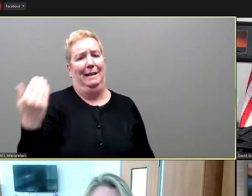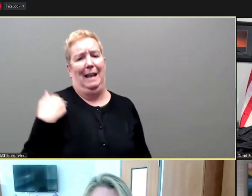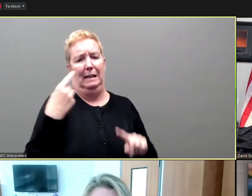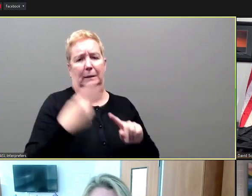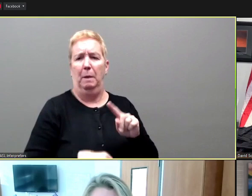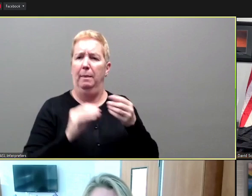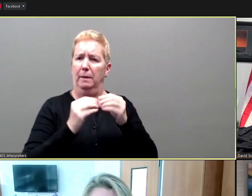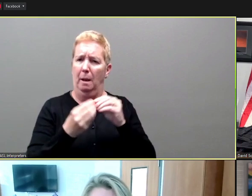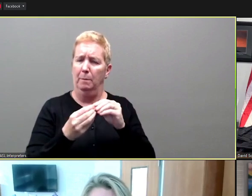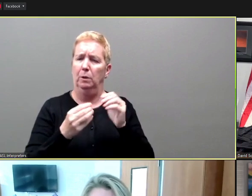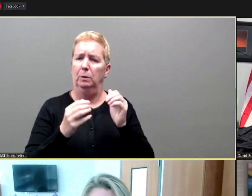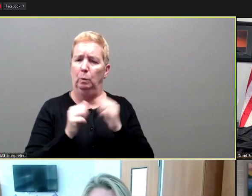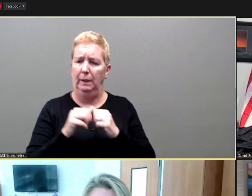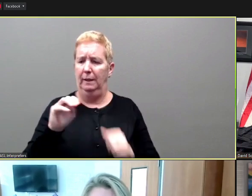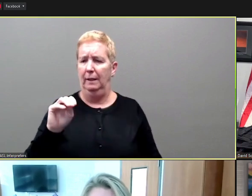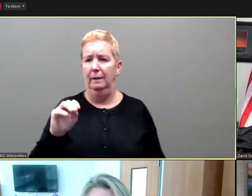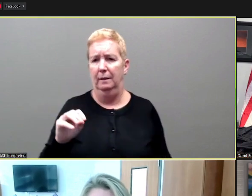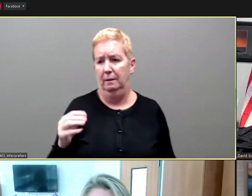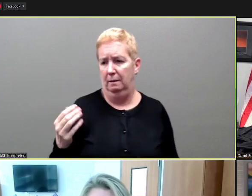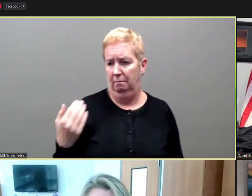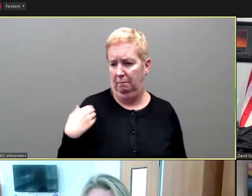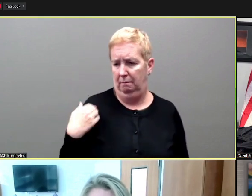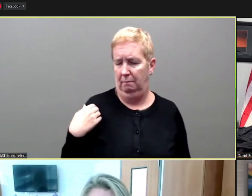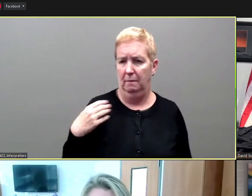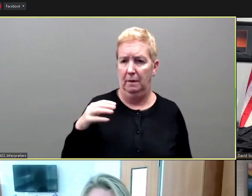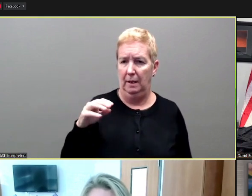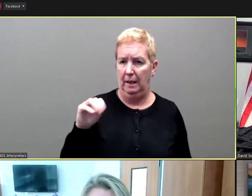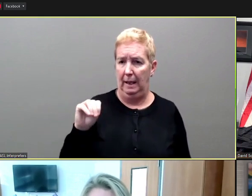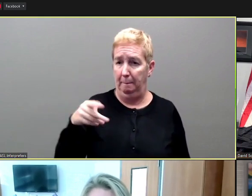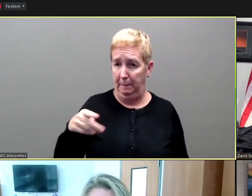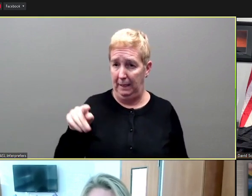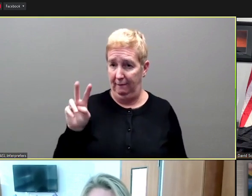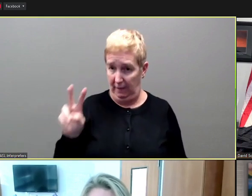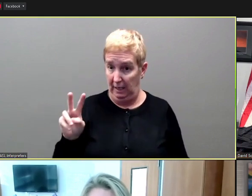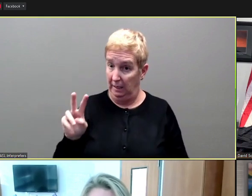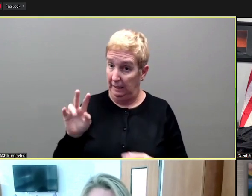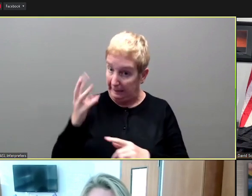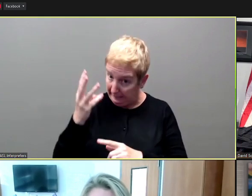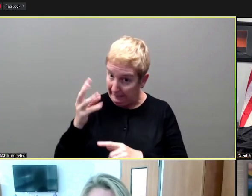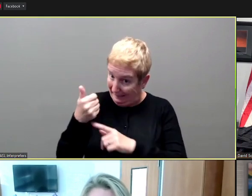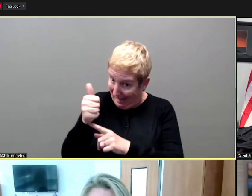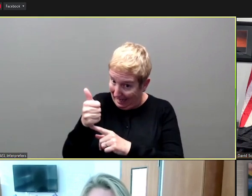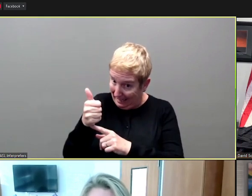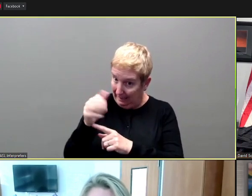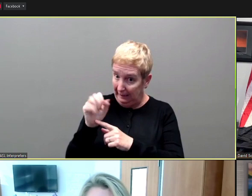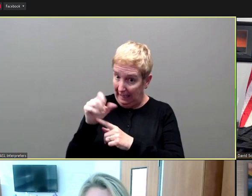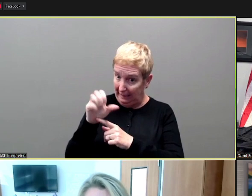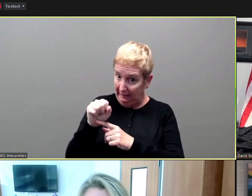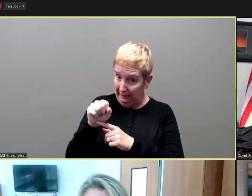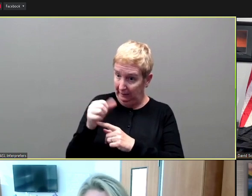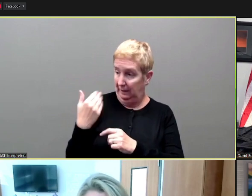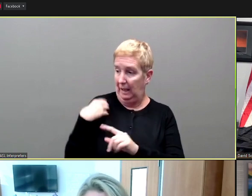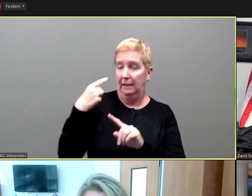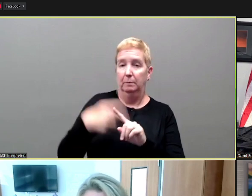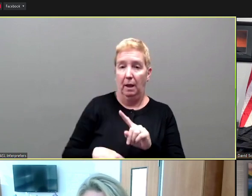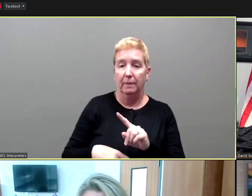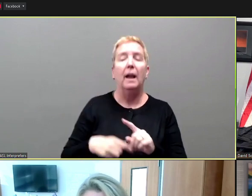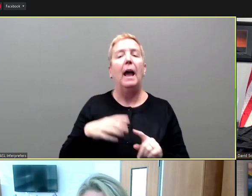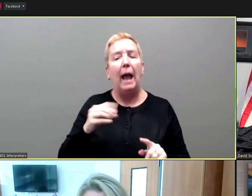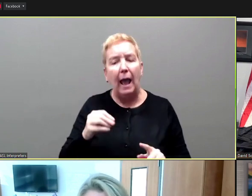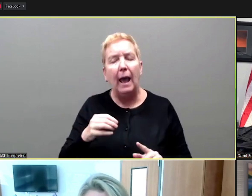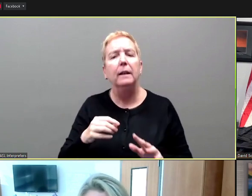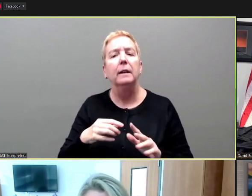just verify that for last month? Was it reported 10 cases for the monkeypox? And do people still need to